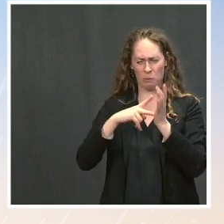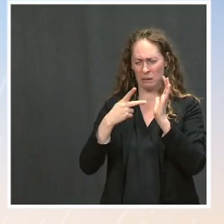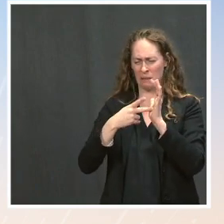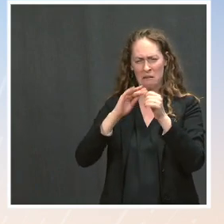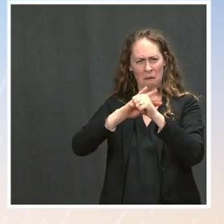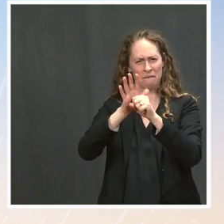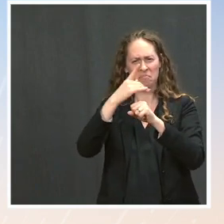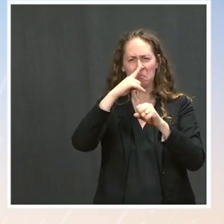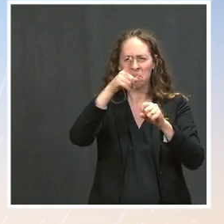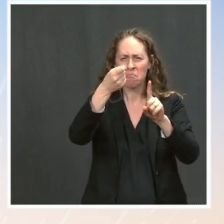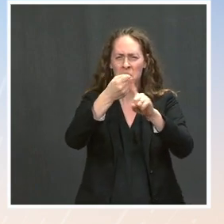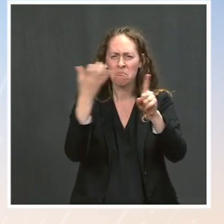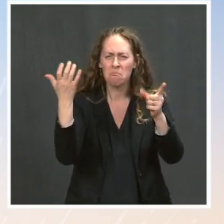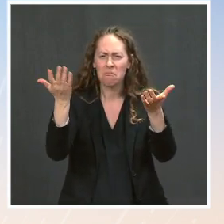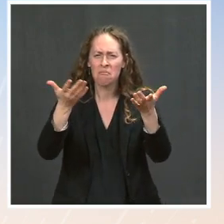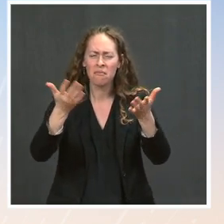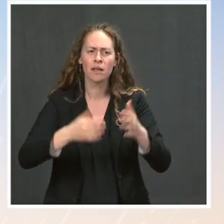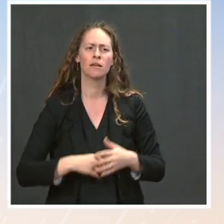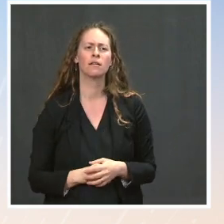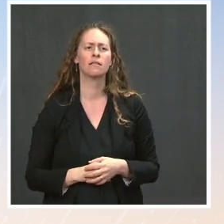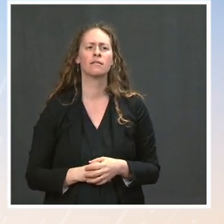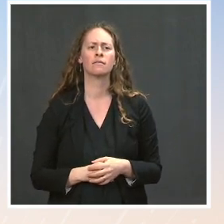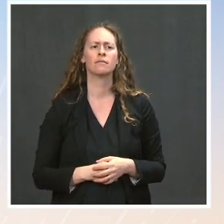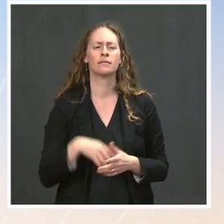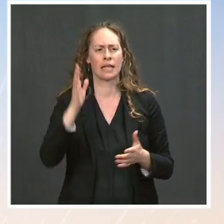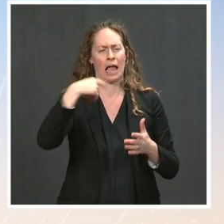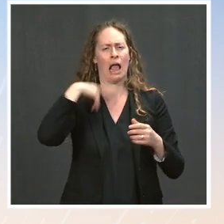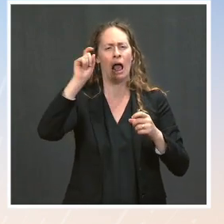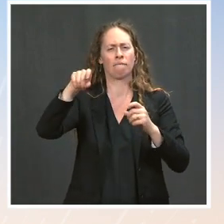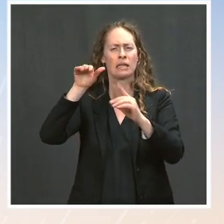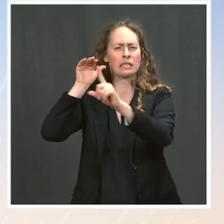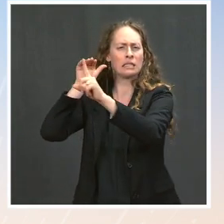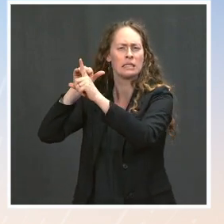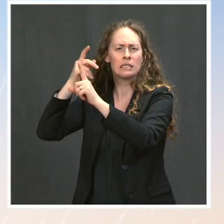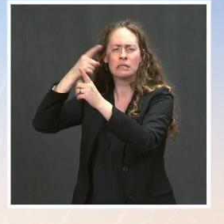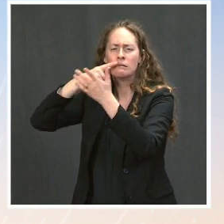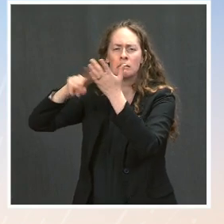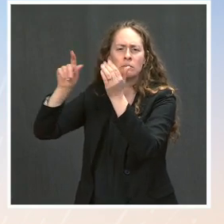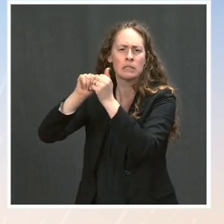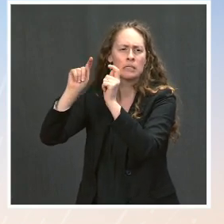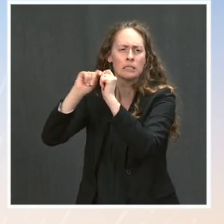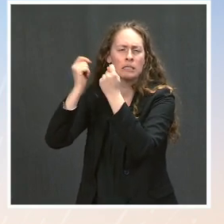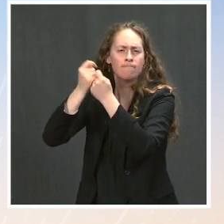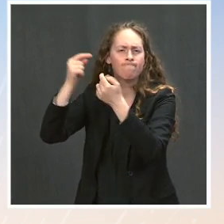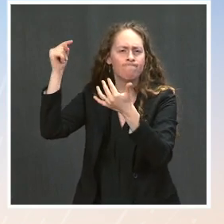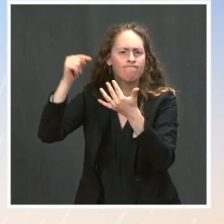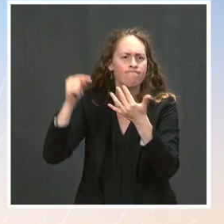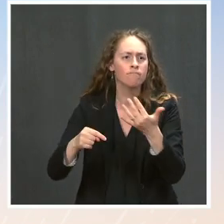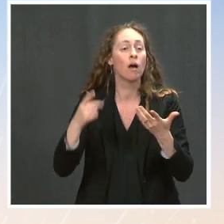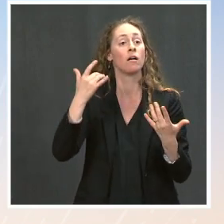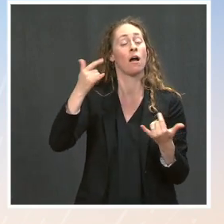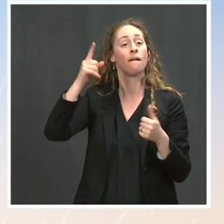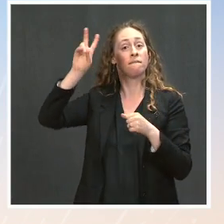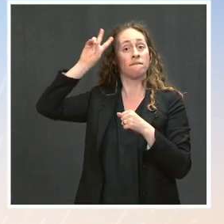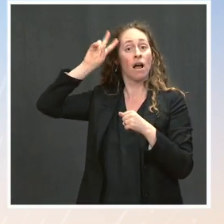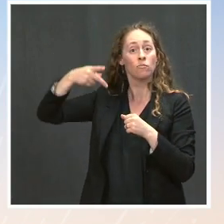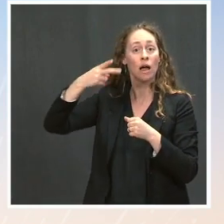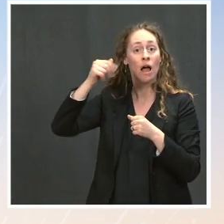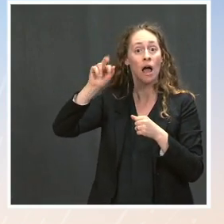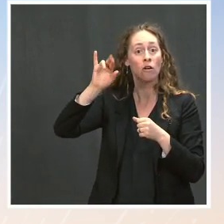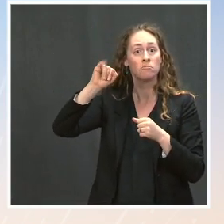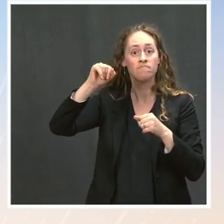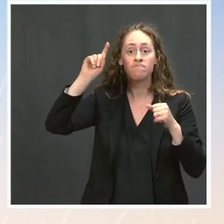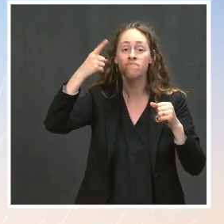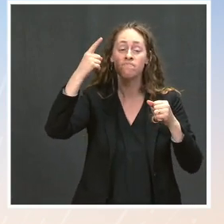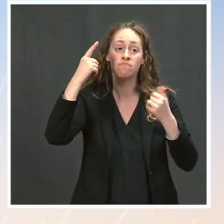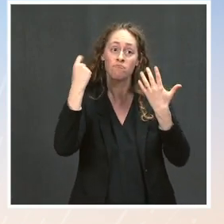Well, I would certainly have to ask her team about that specifically, but I would tell you also that her focus is not on the border, it's on addressing